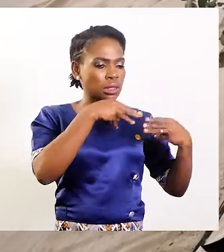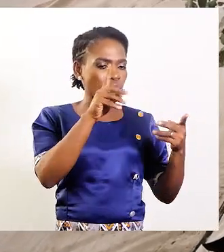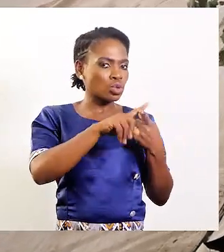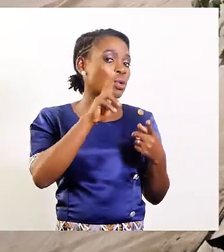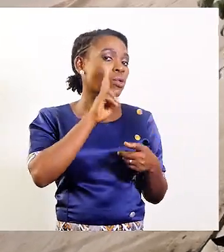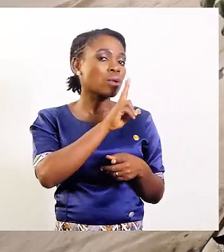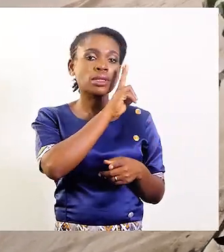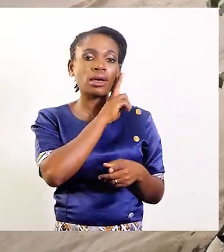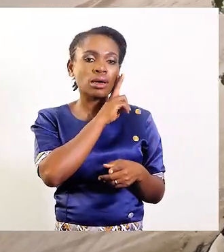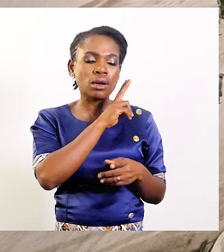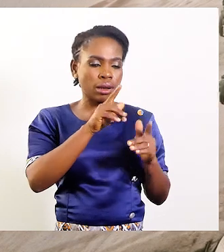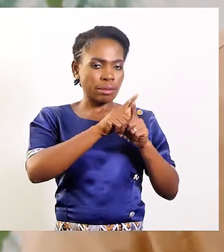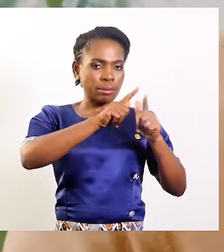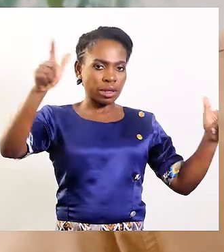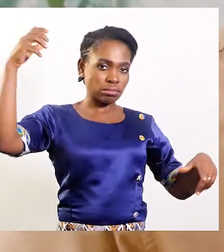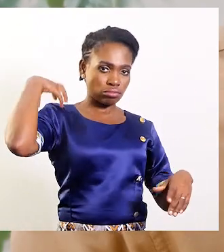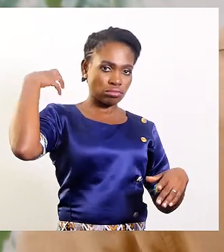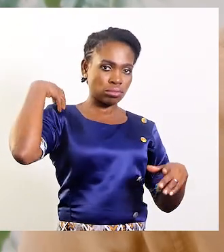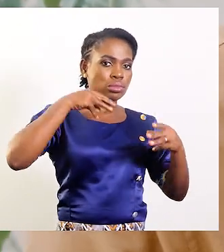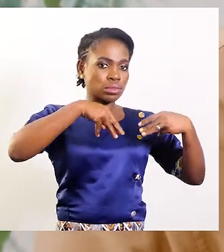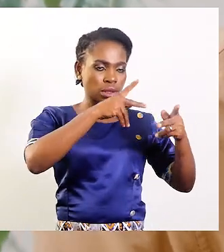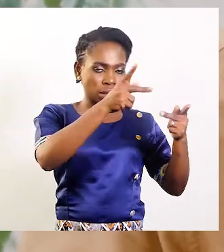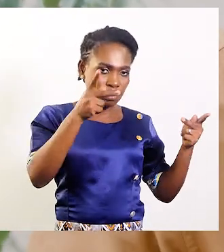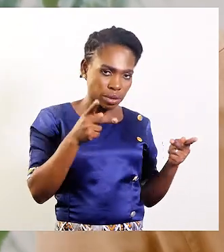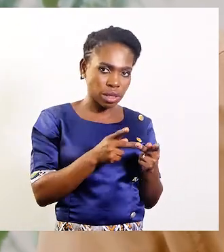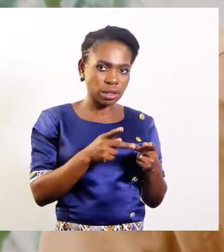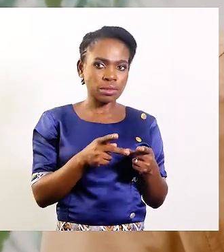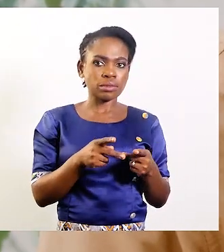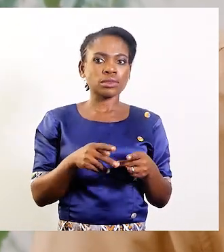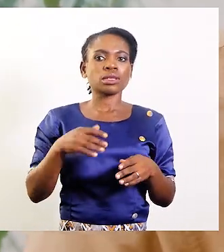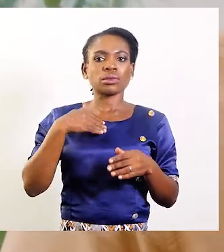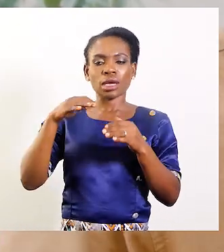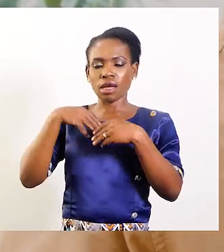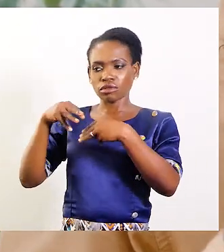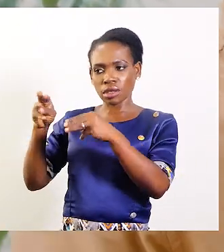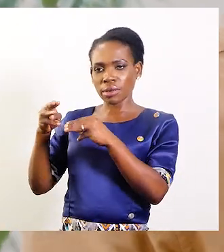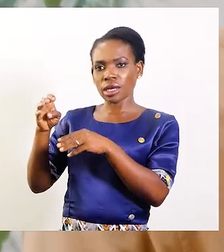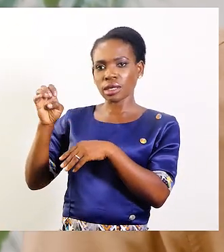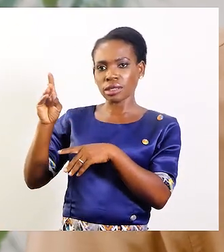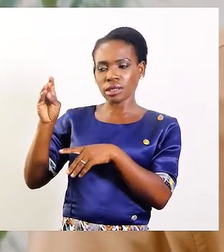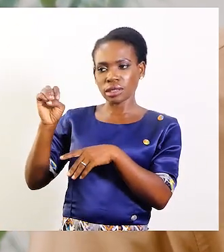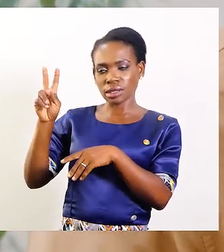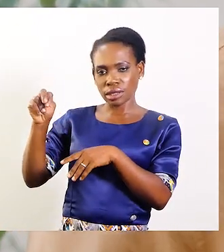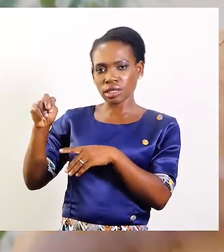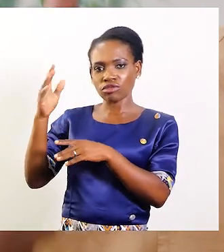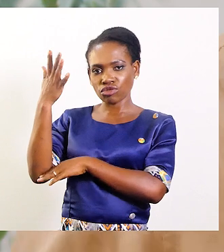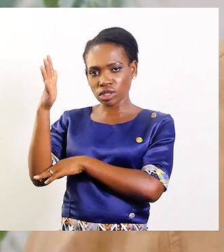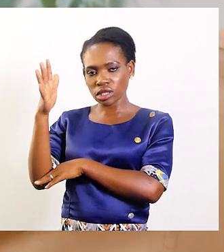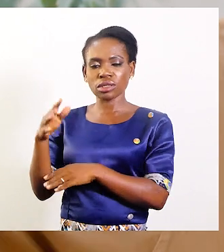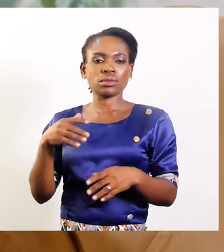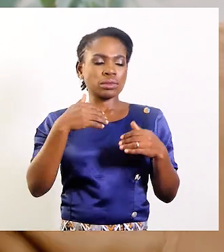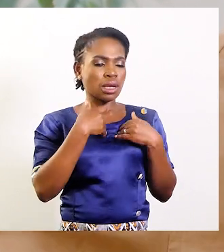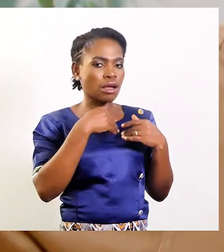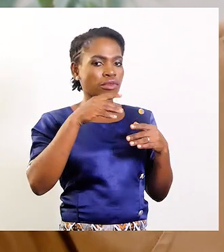big supermarket. We supply ShopRite. Okay. We supply Eden Tree. Okay. We supply farmers market. Okay. And in